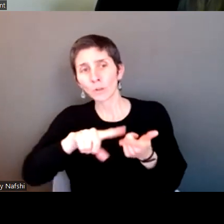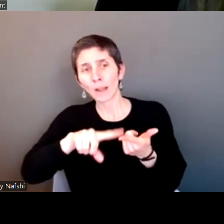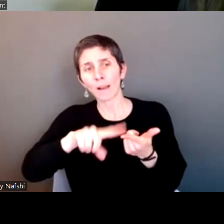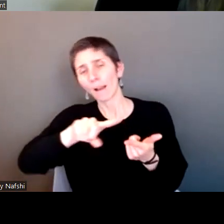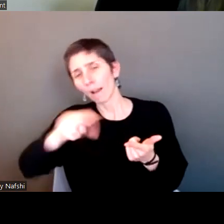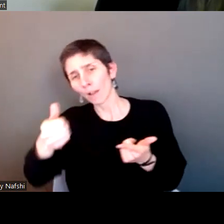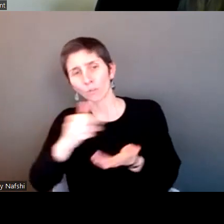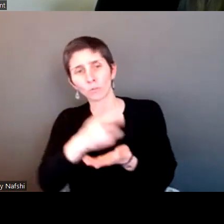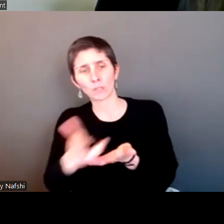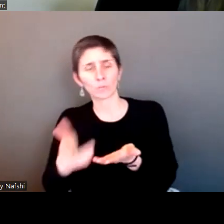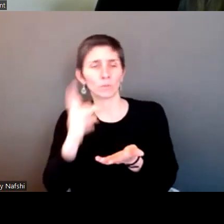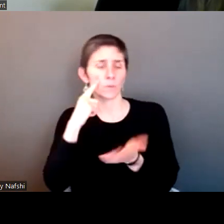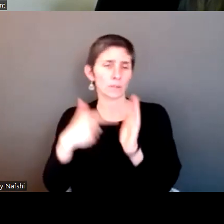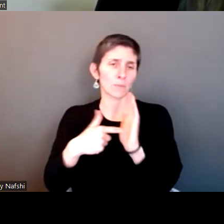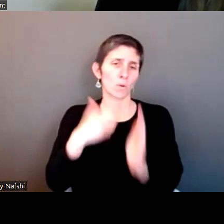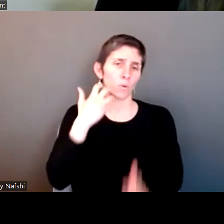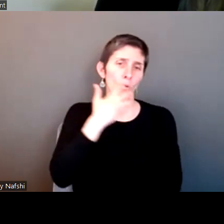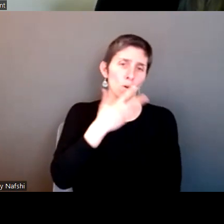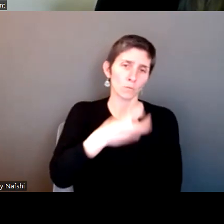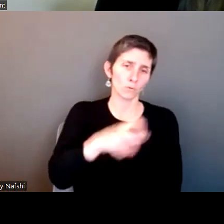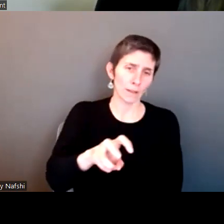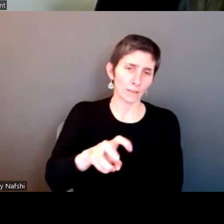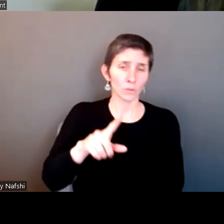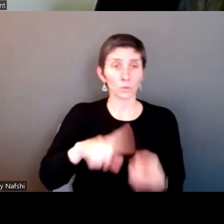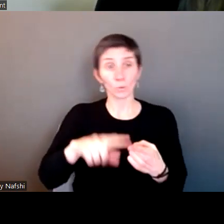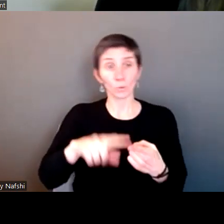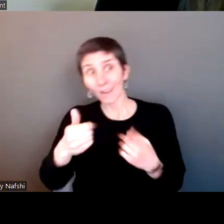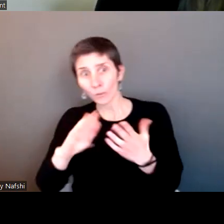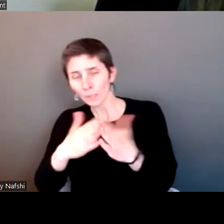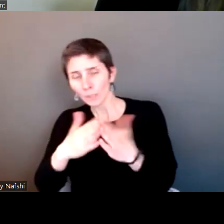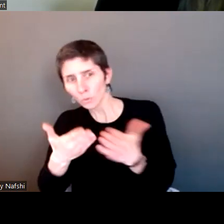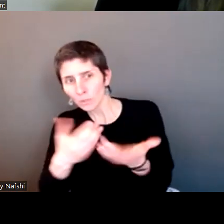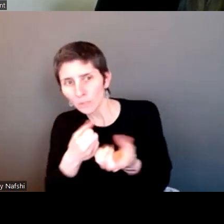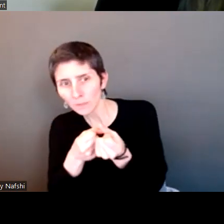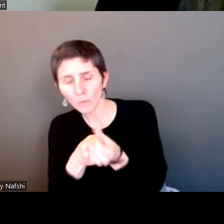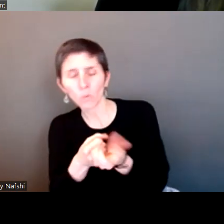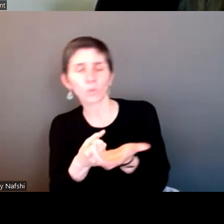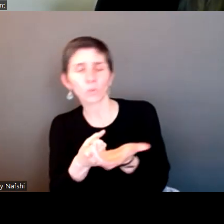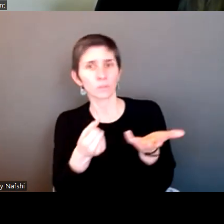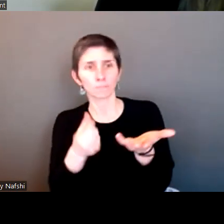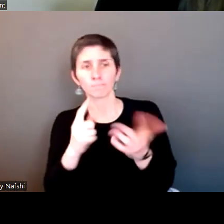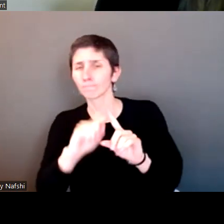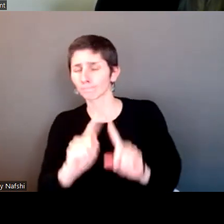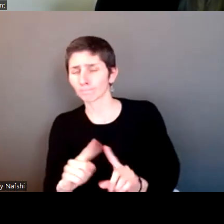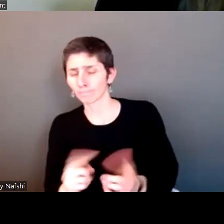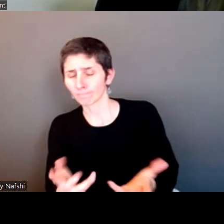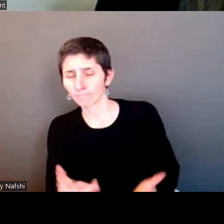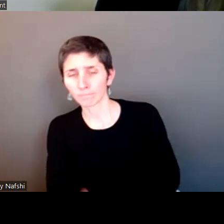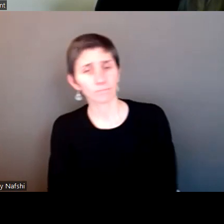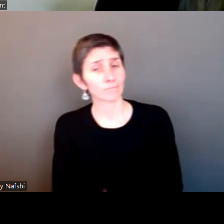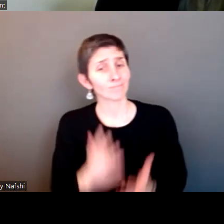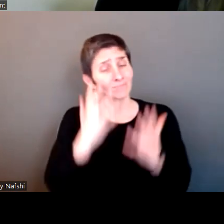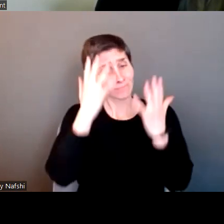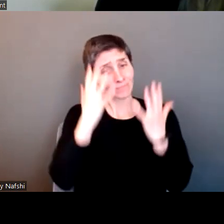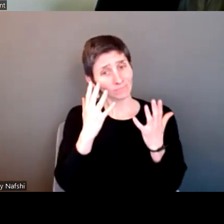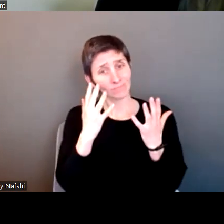Karlee, the safe space in the community for them, whatever that looks like. Because it's unfortunate when